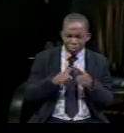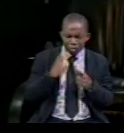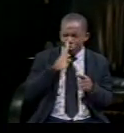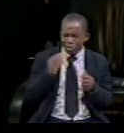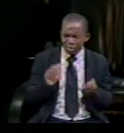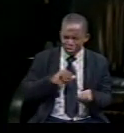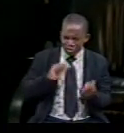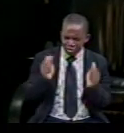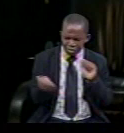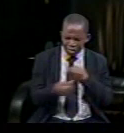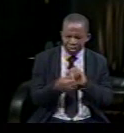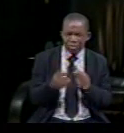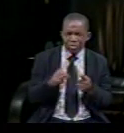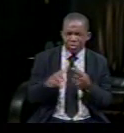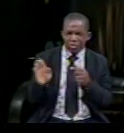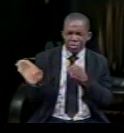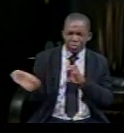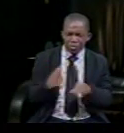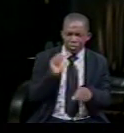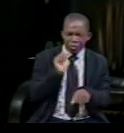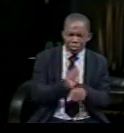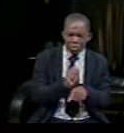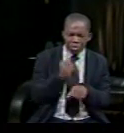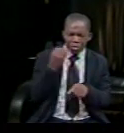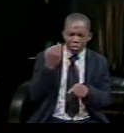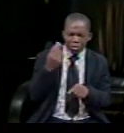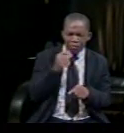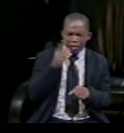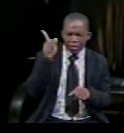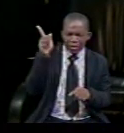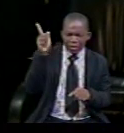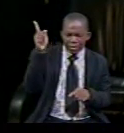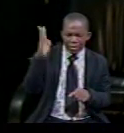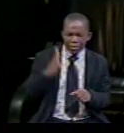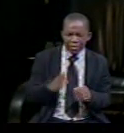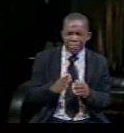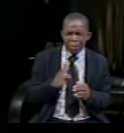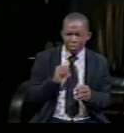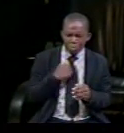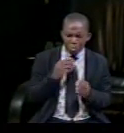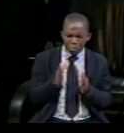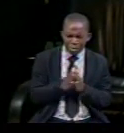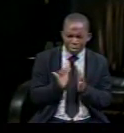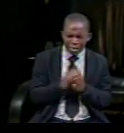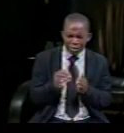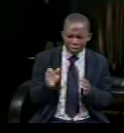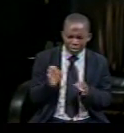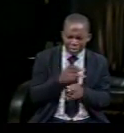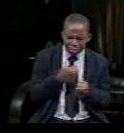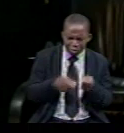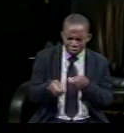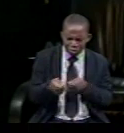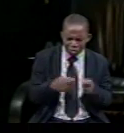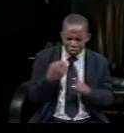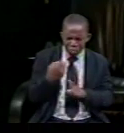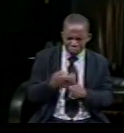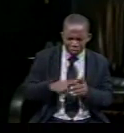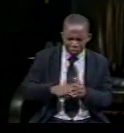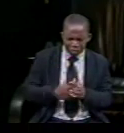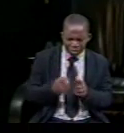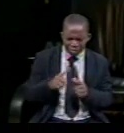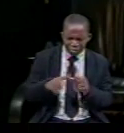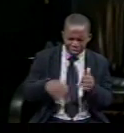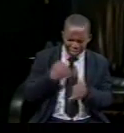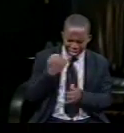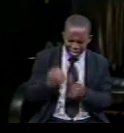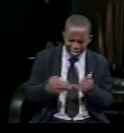biddings of God. We pray that you take absolute dominion over everything. From the beginning till the end, may we say it was good